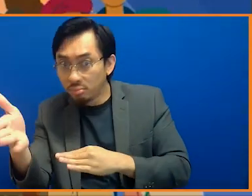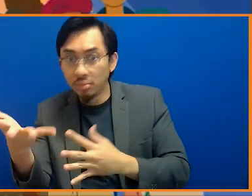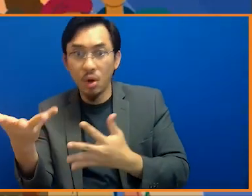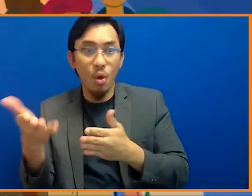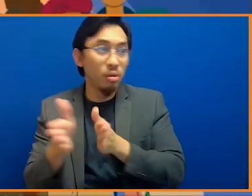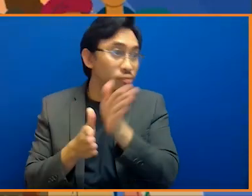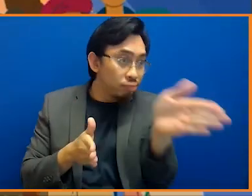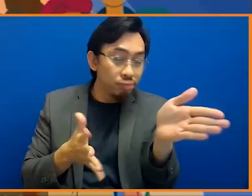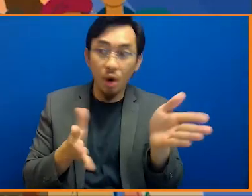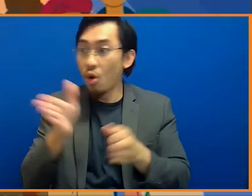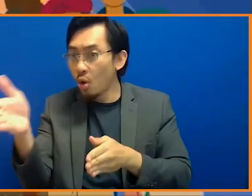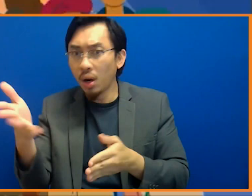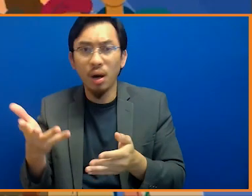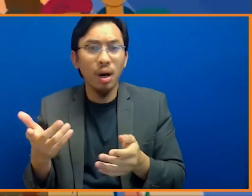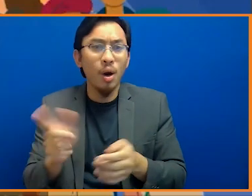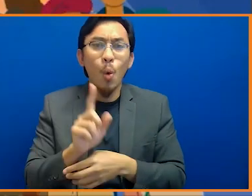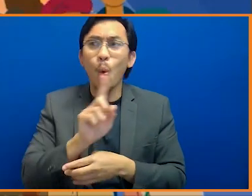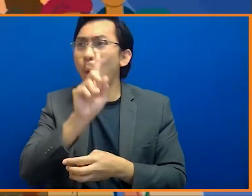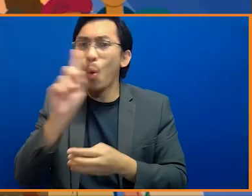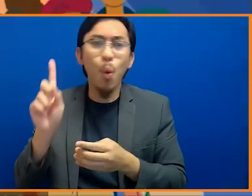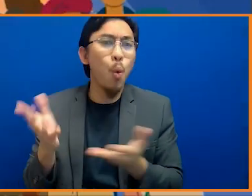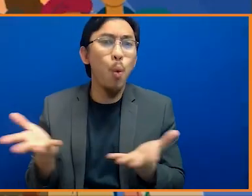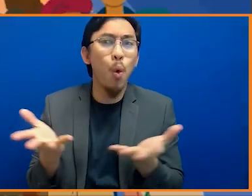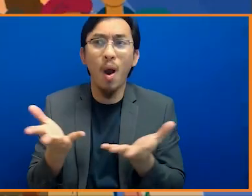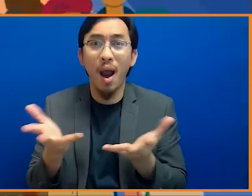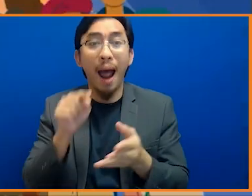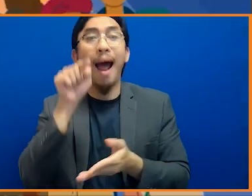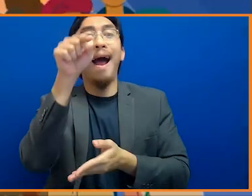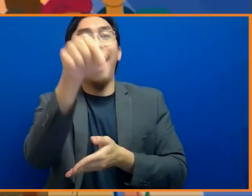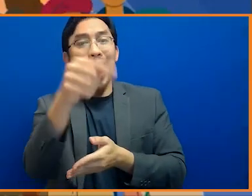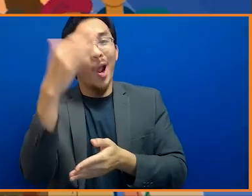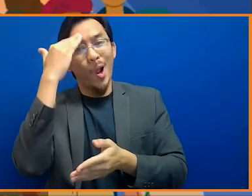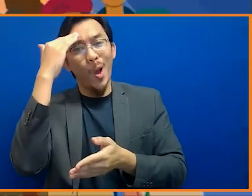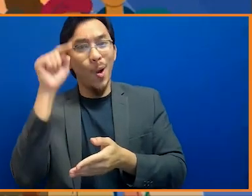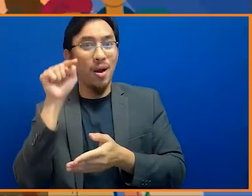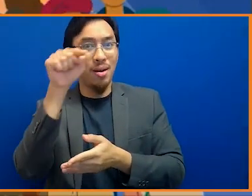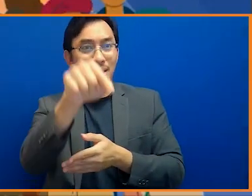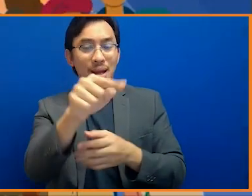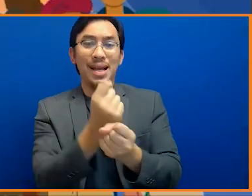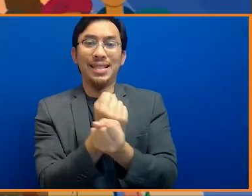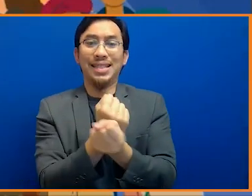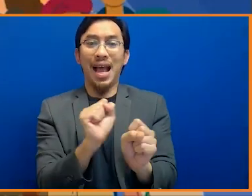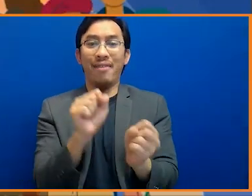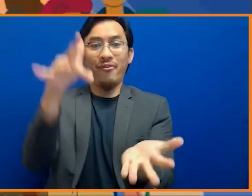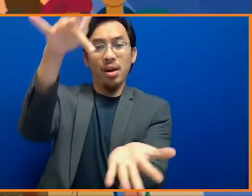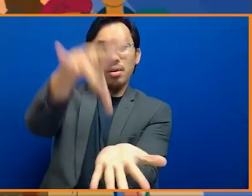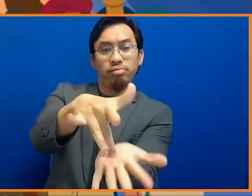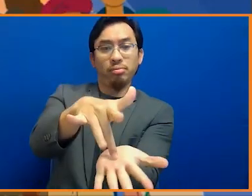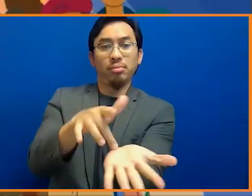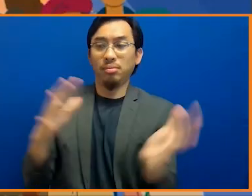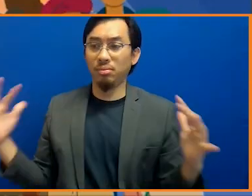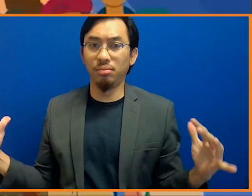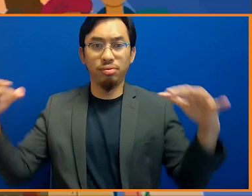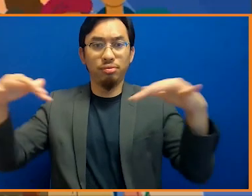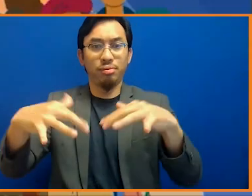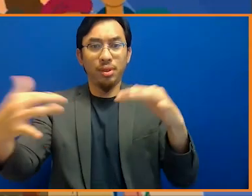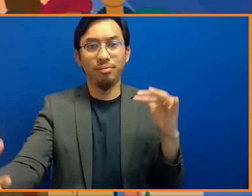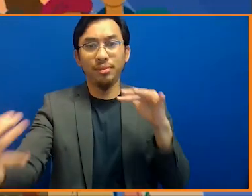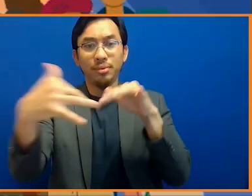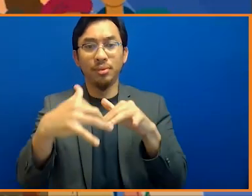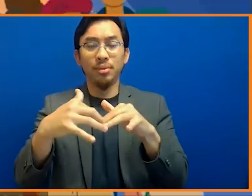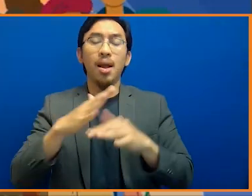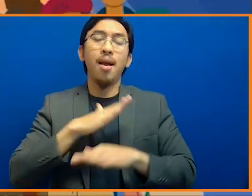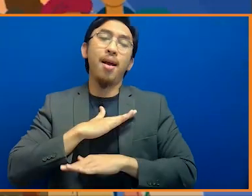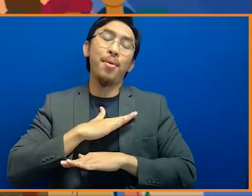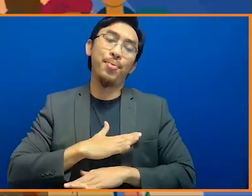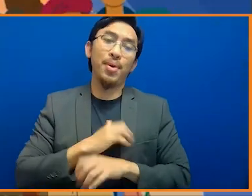to have a correct routes and have some safe points in the town. These can be buildings or